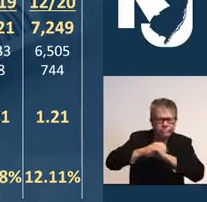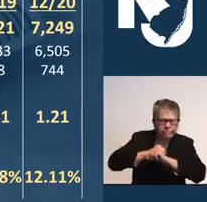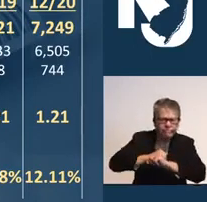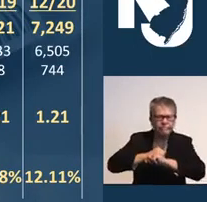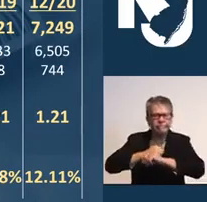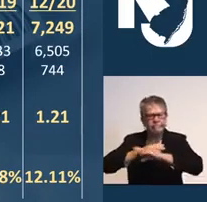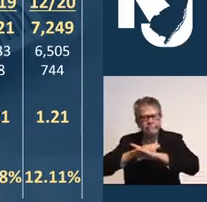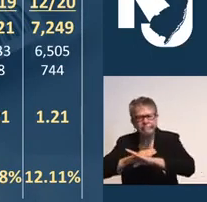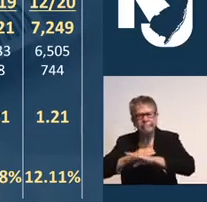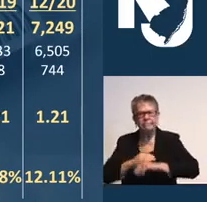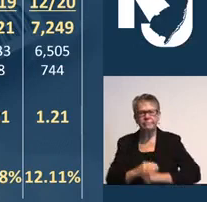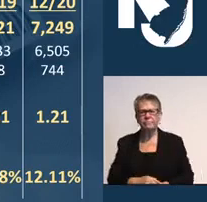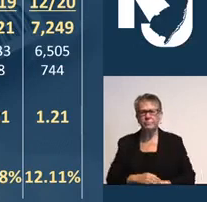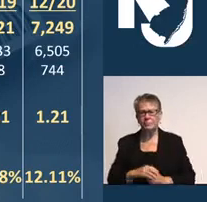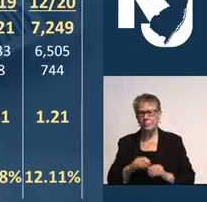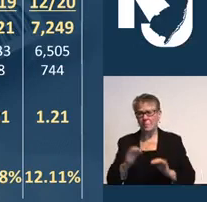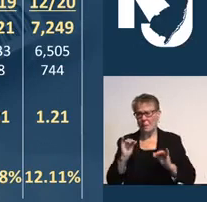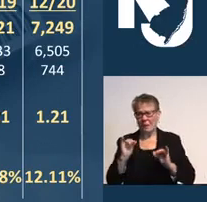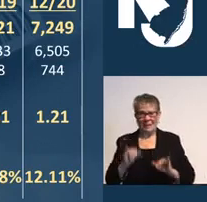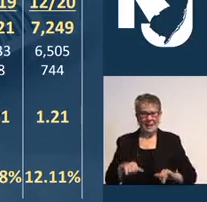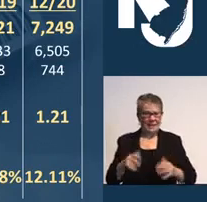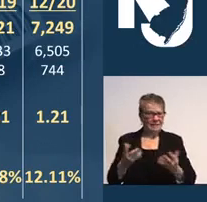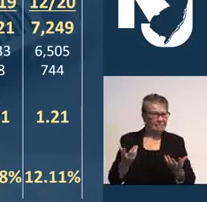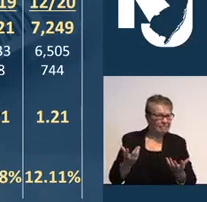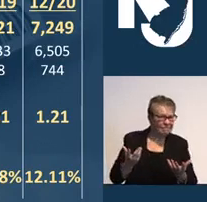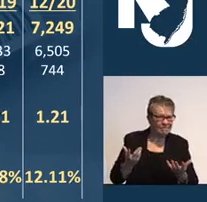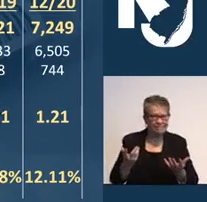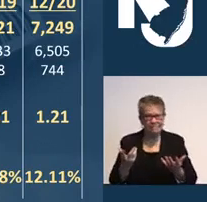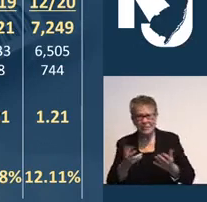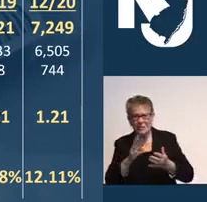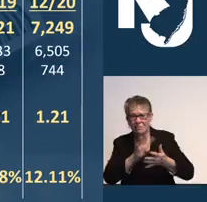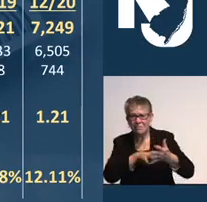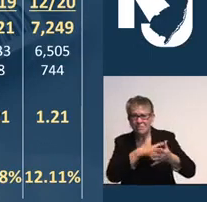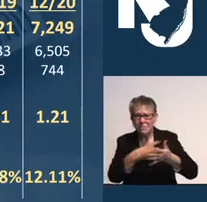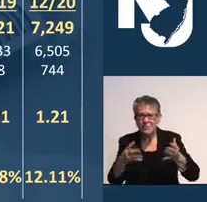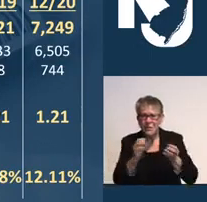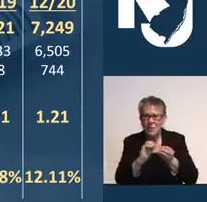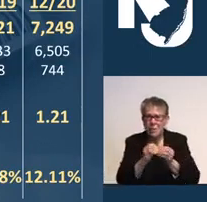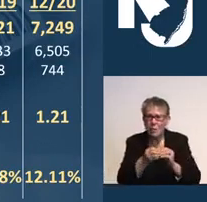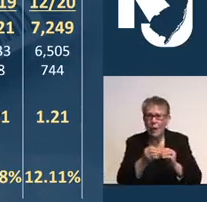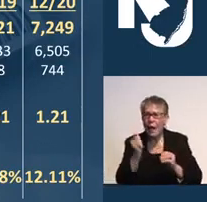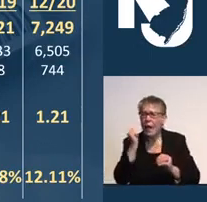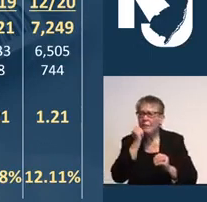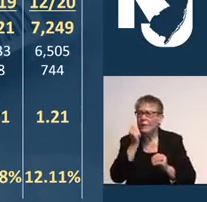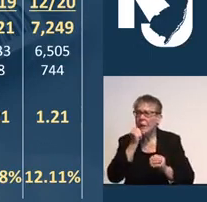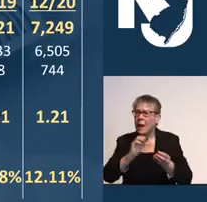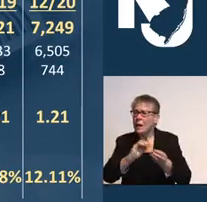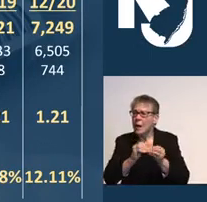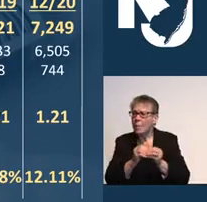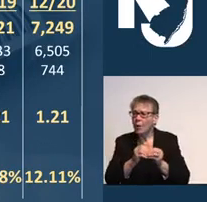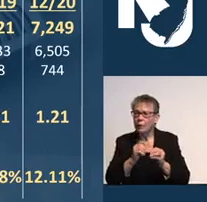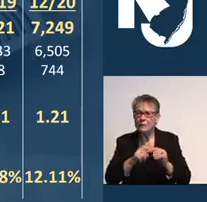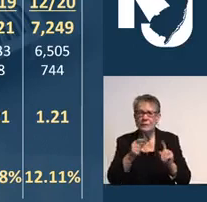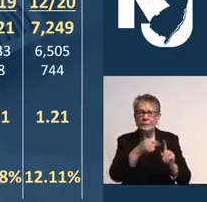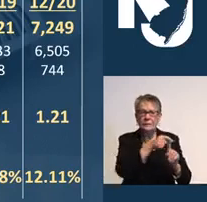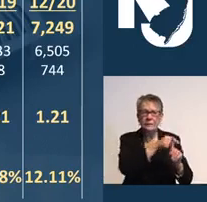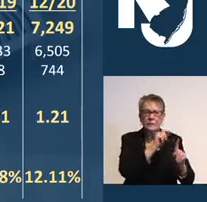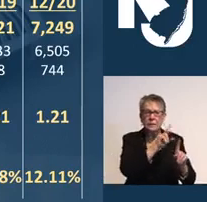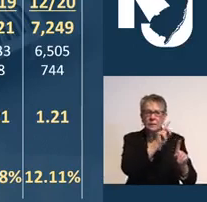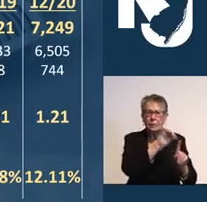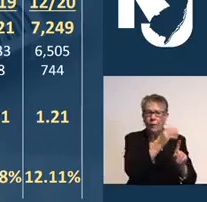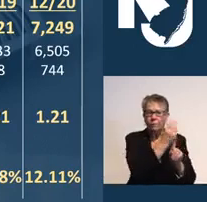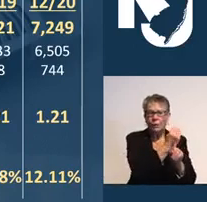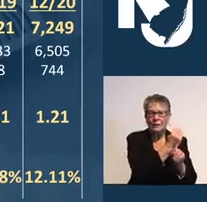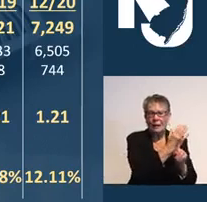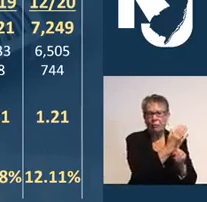week look back. We are now seeing daily case counts hitting levels we haven't seen since mid-January of this year. Before we move